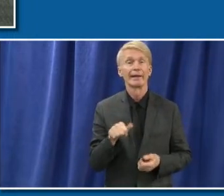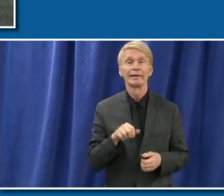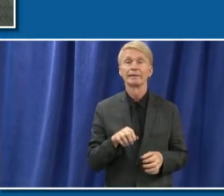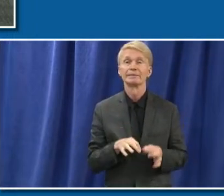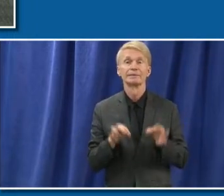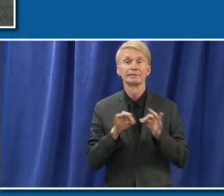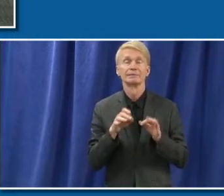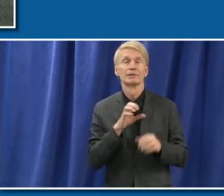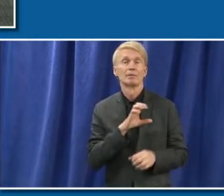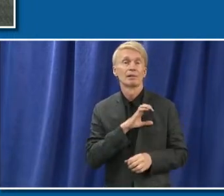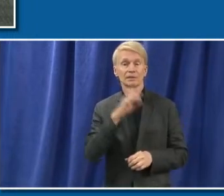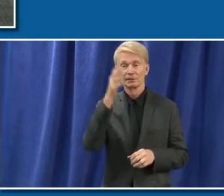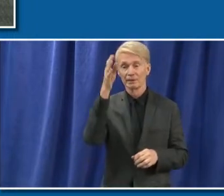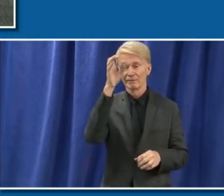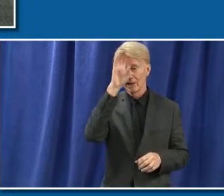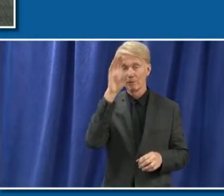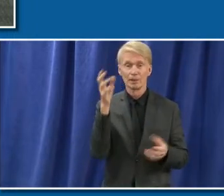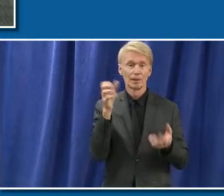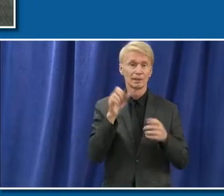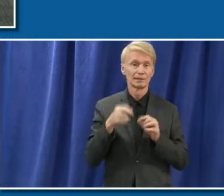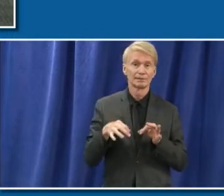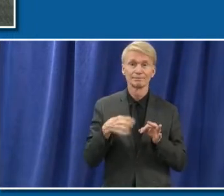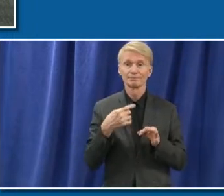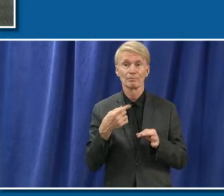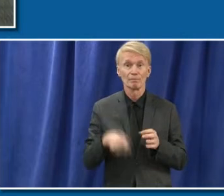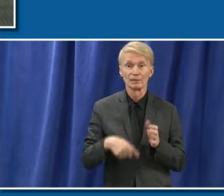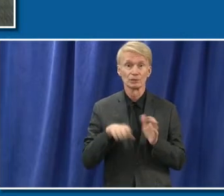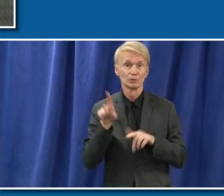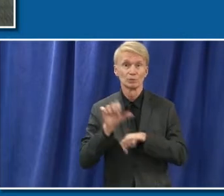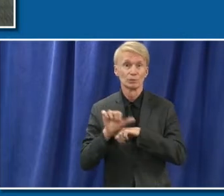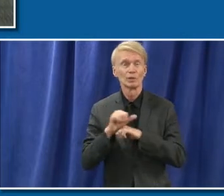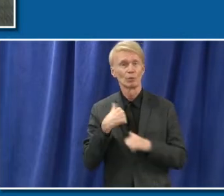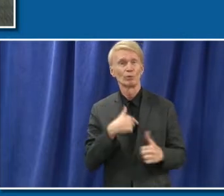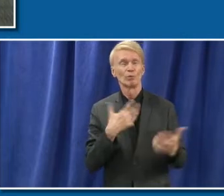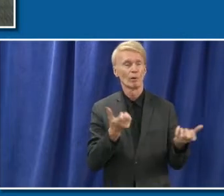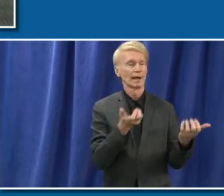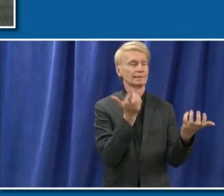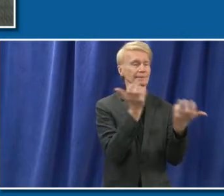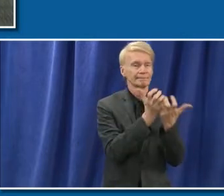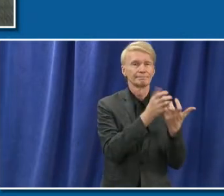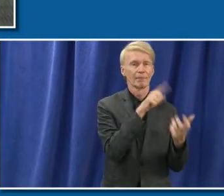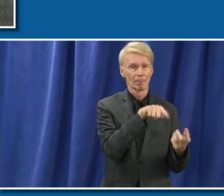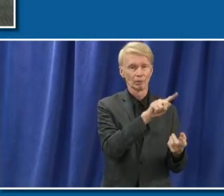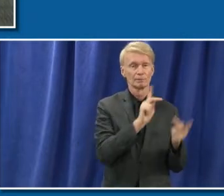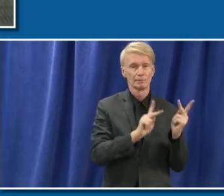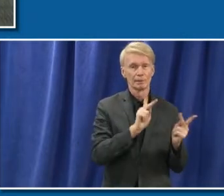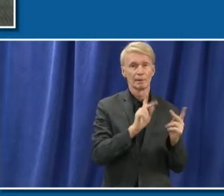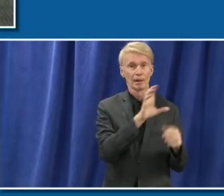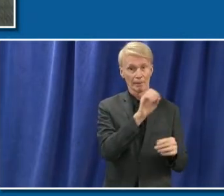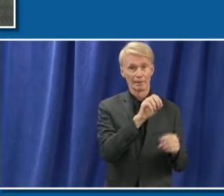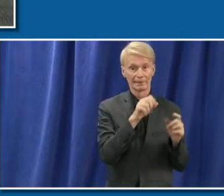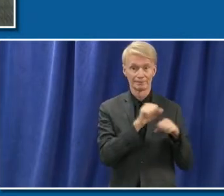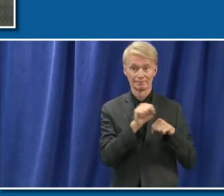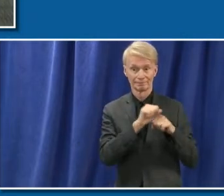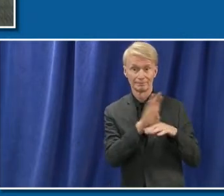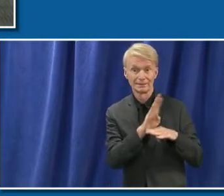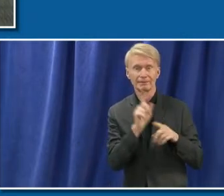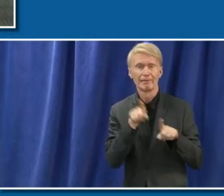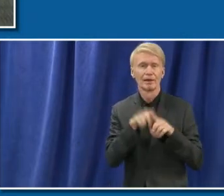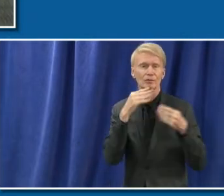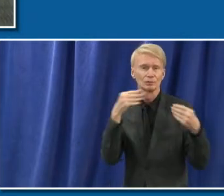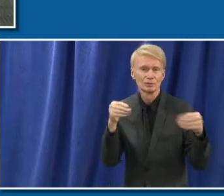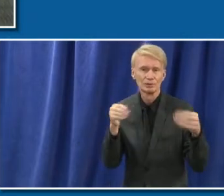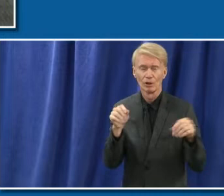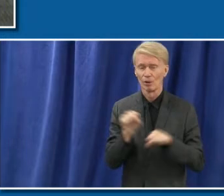we expect to probably be pairing some of the very large employers with vaccination partners. So you can imagine, for example, grocery store